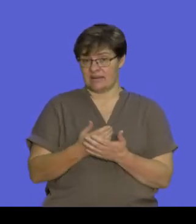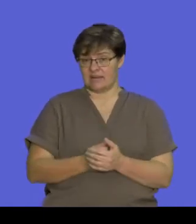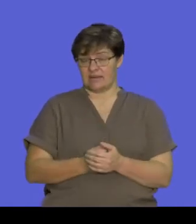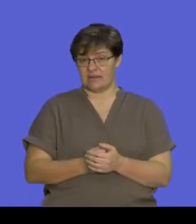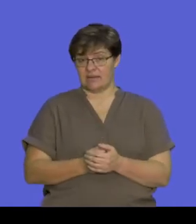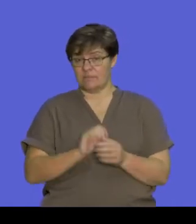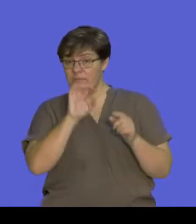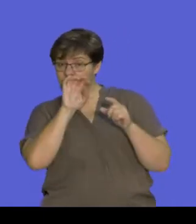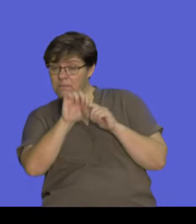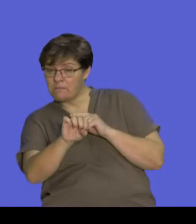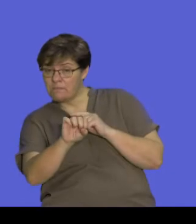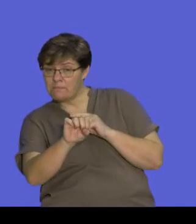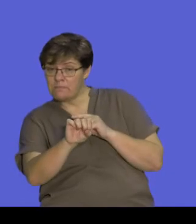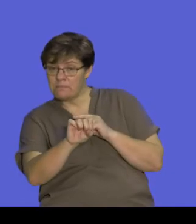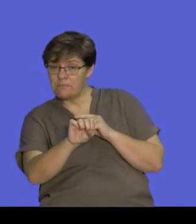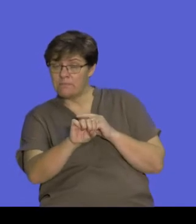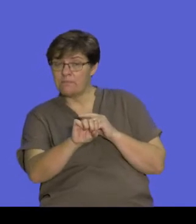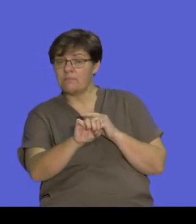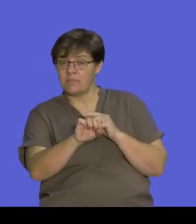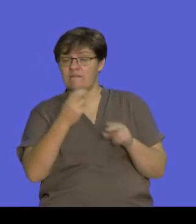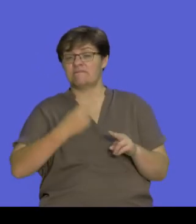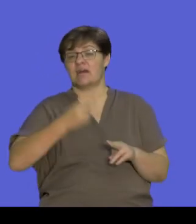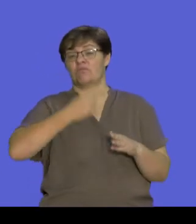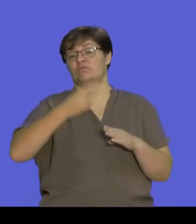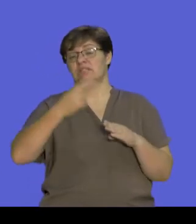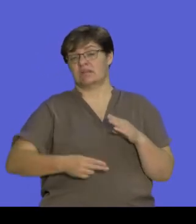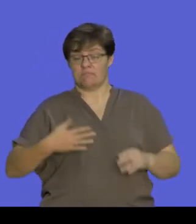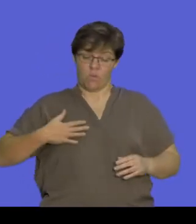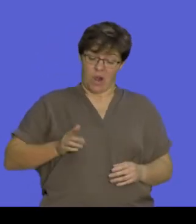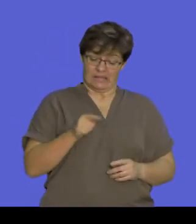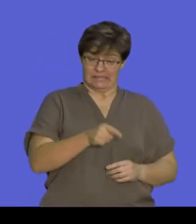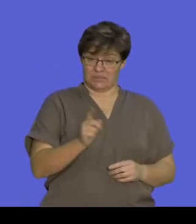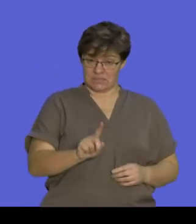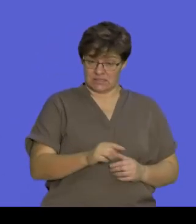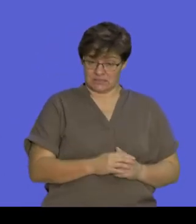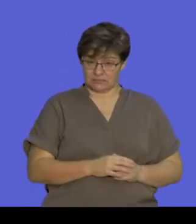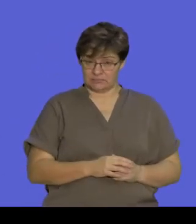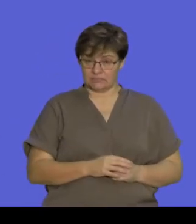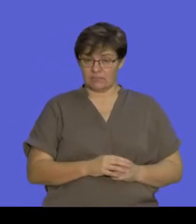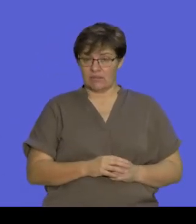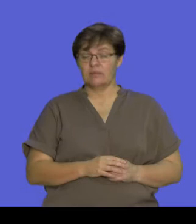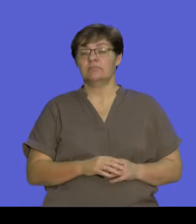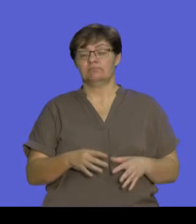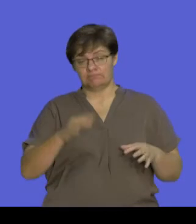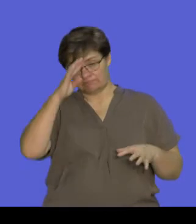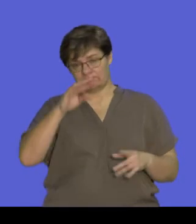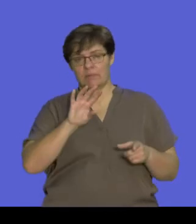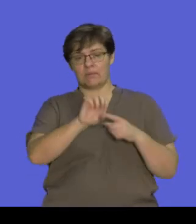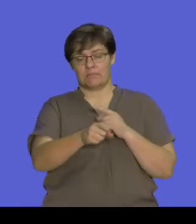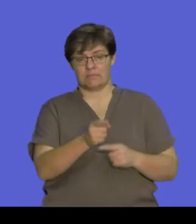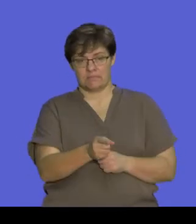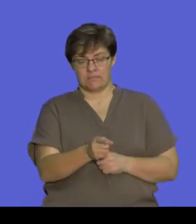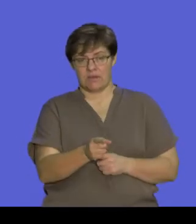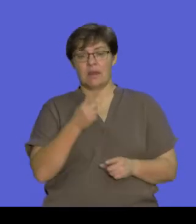recognize that the final result, that what we're wanting is determine the probability that she will play